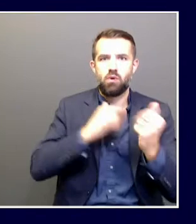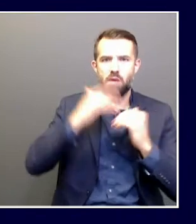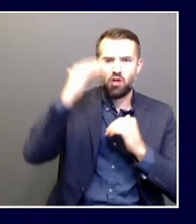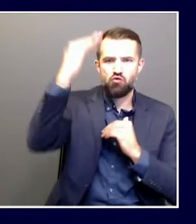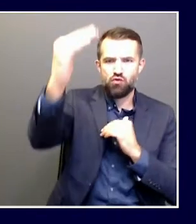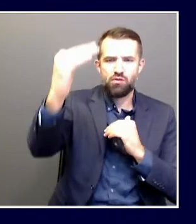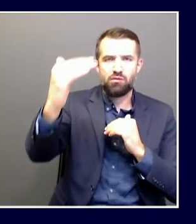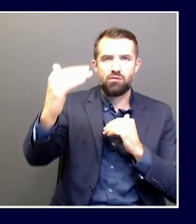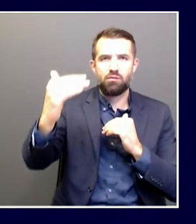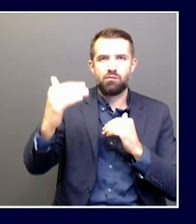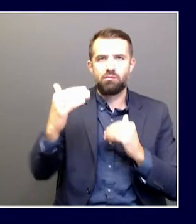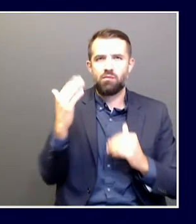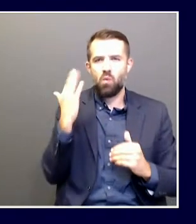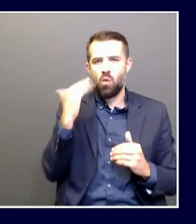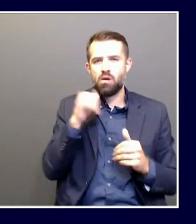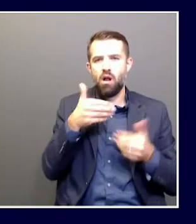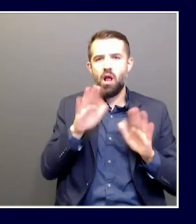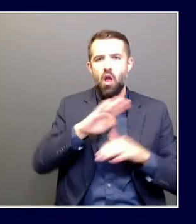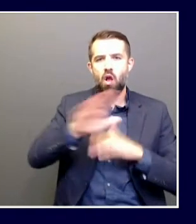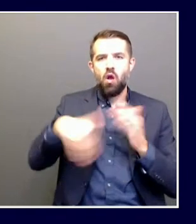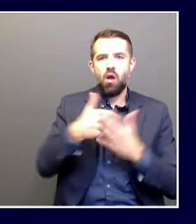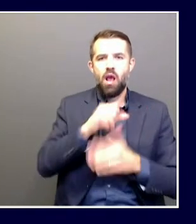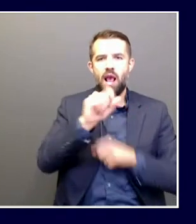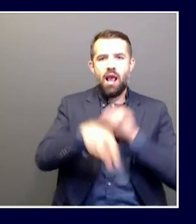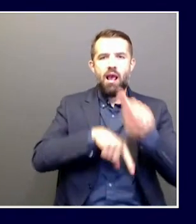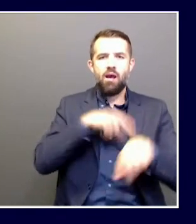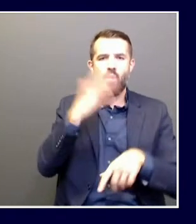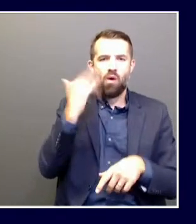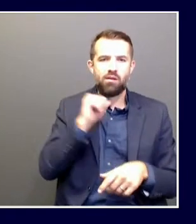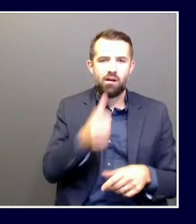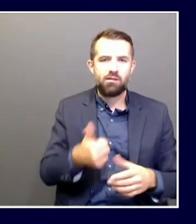on the briefings and how that policy squares with the First Amendment?